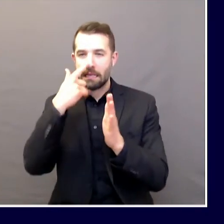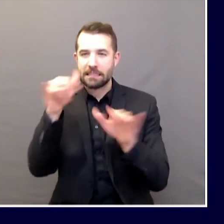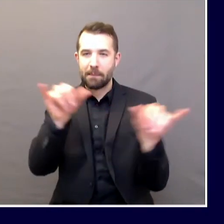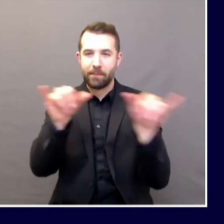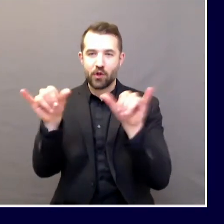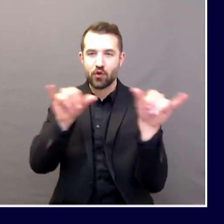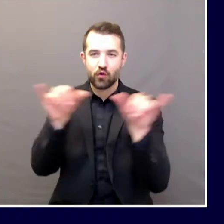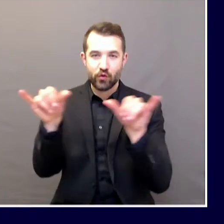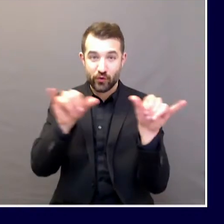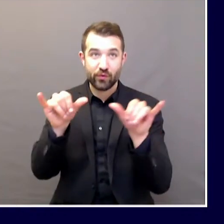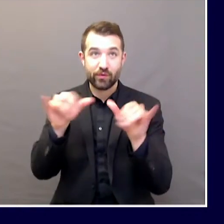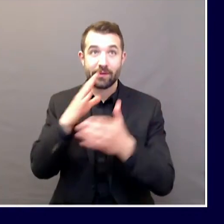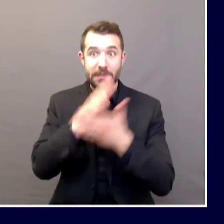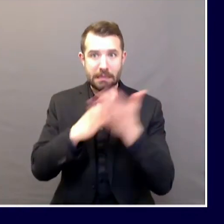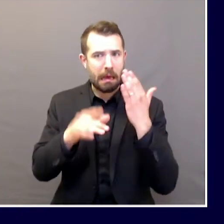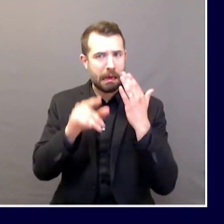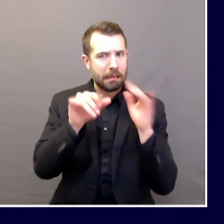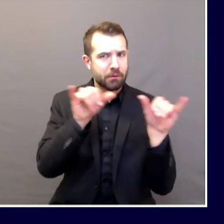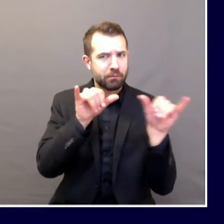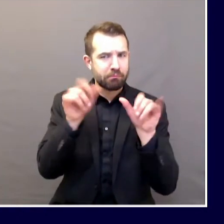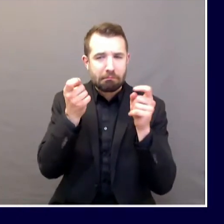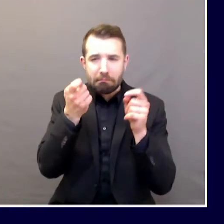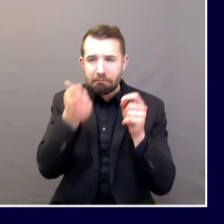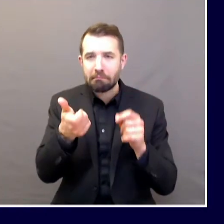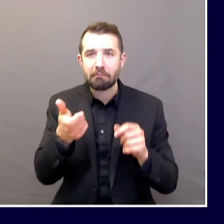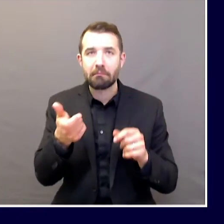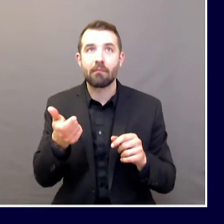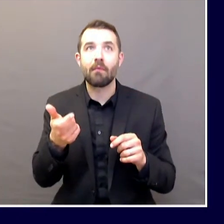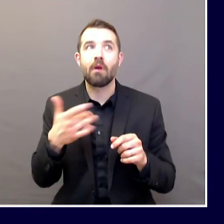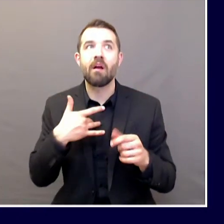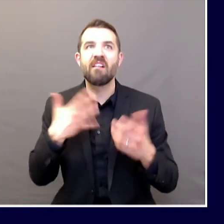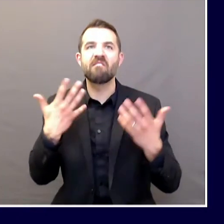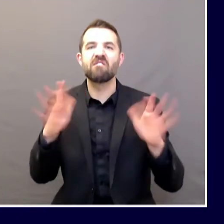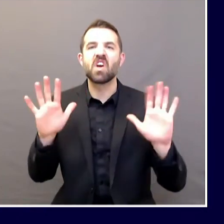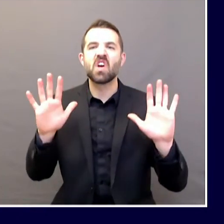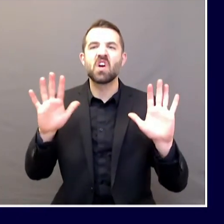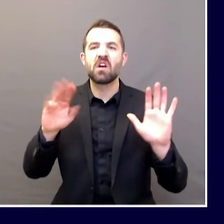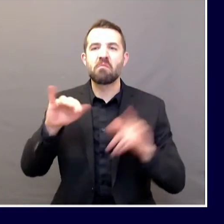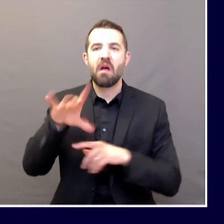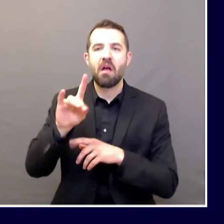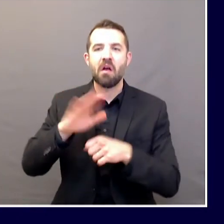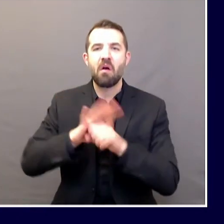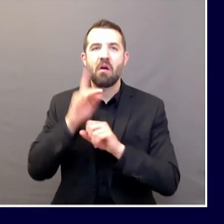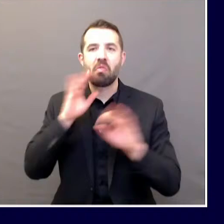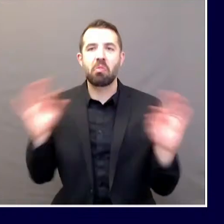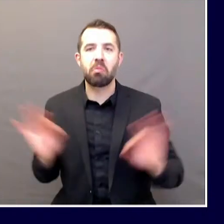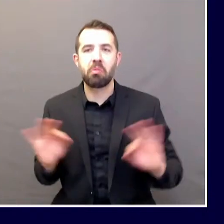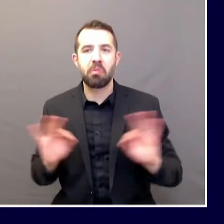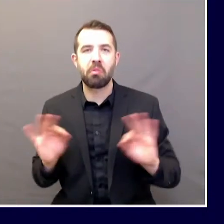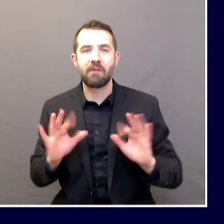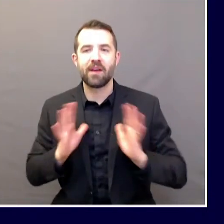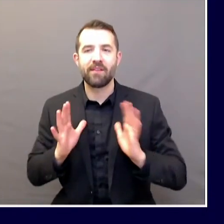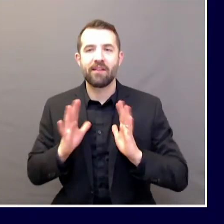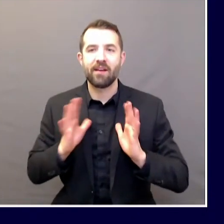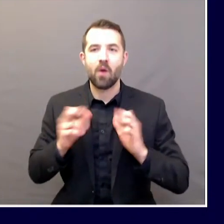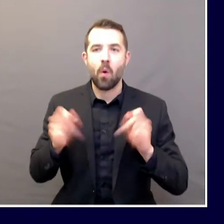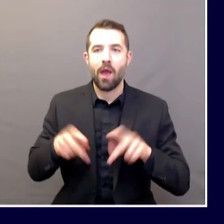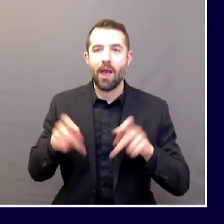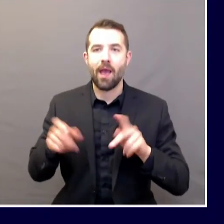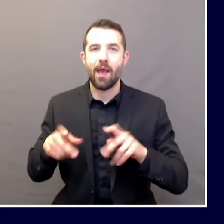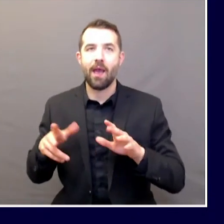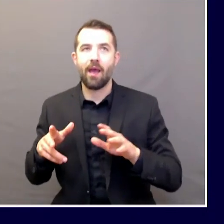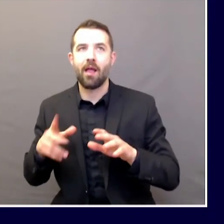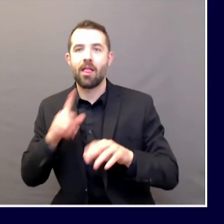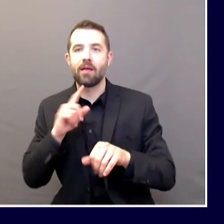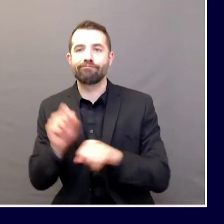and COVID symptoms. And folks may have said, this is just a mild case of COVID, I'm okay. So there's a lot of different hypotheses. As with